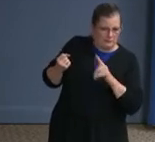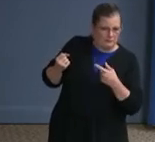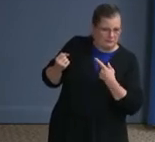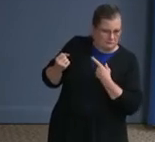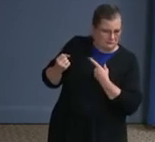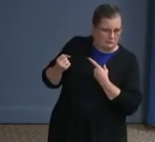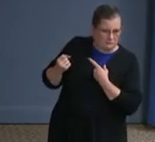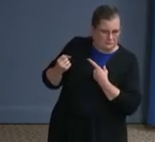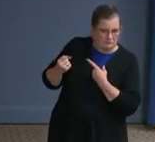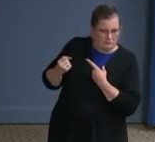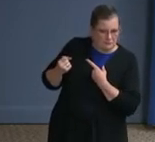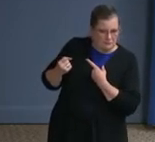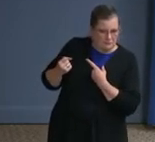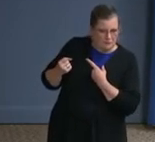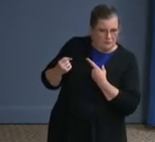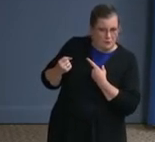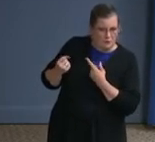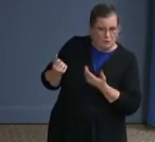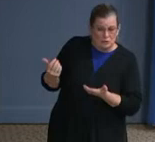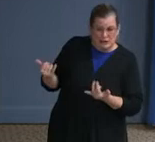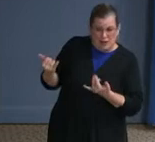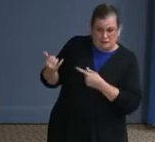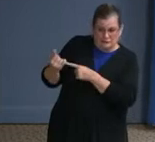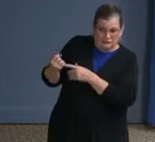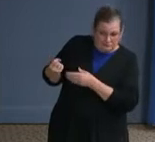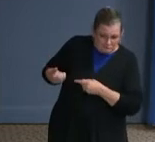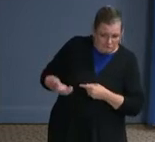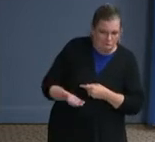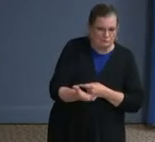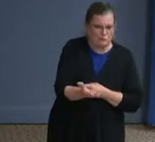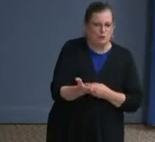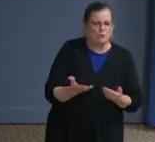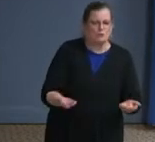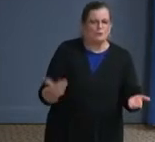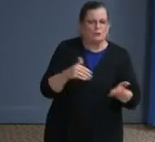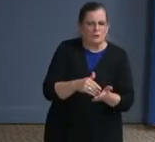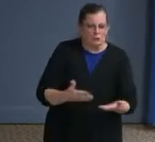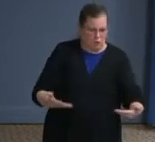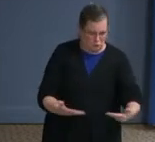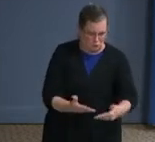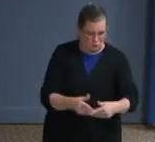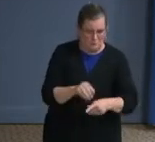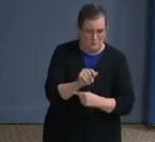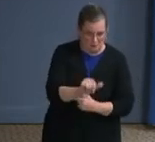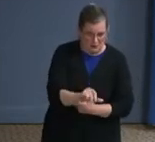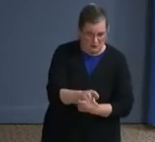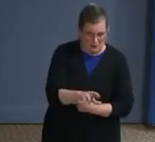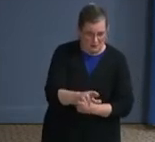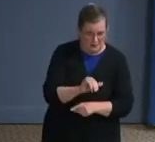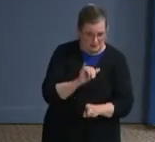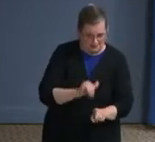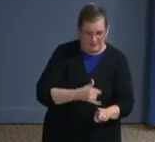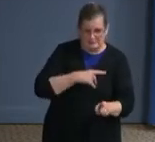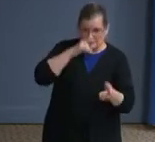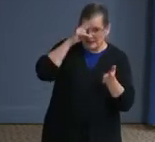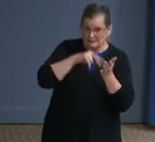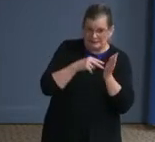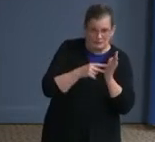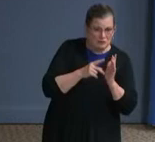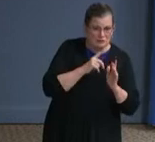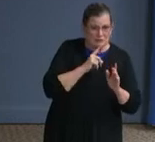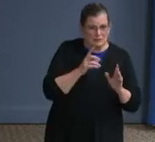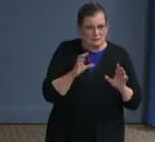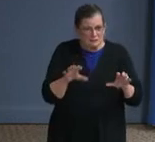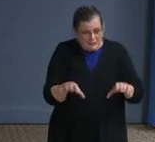and to reintroduce it as introduced by the mayor. And that's my intent, so that we'll be able to act on